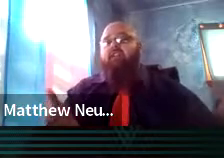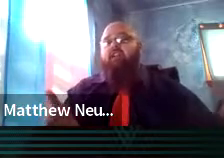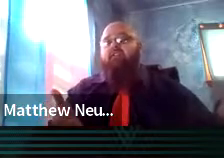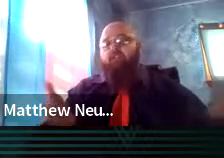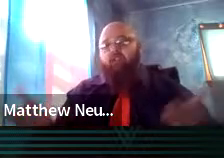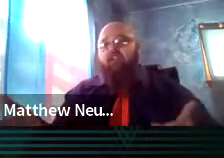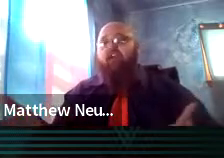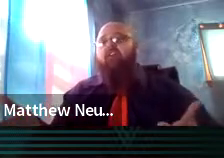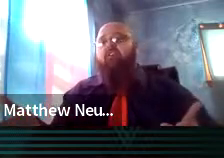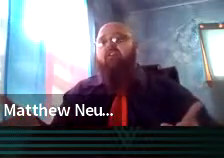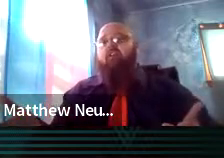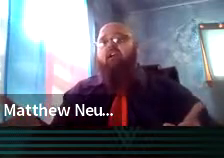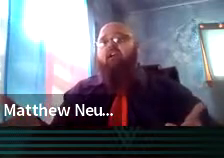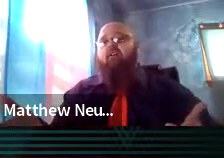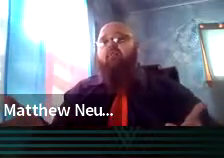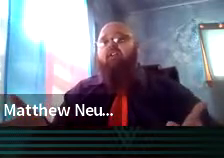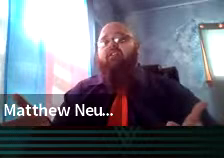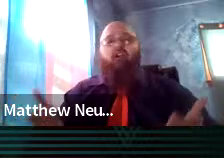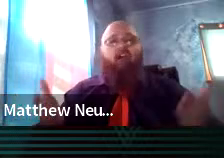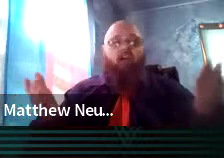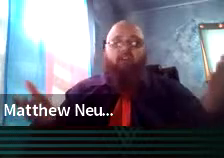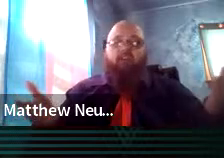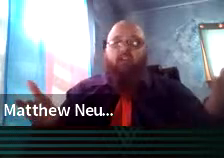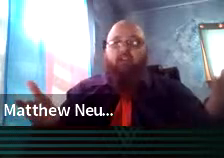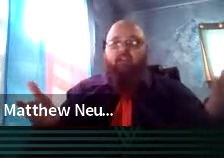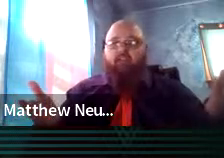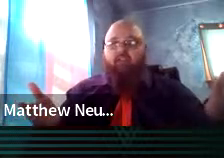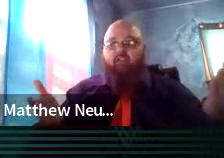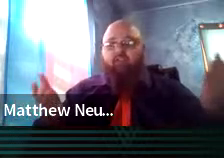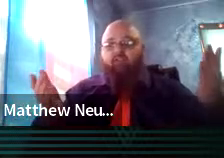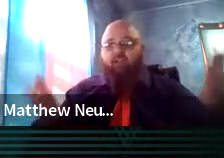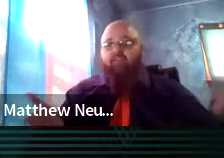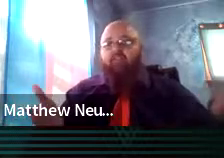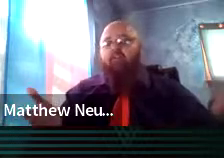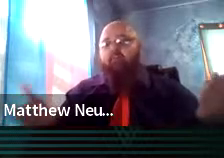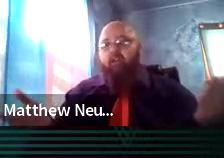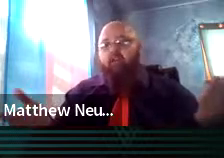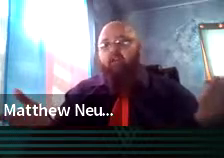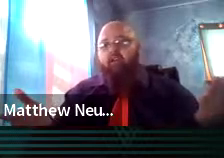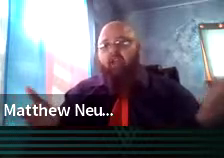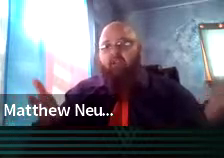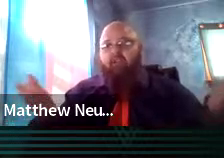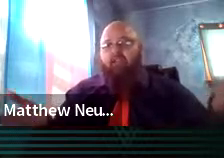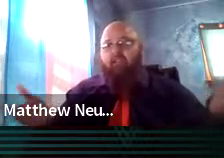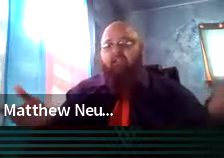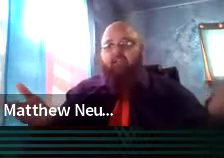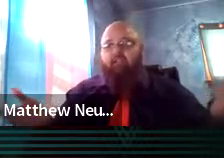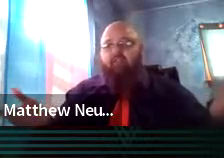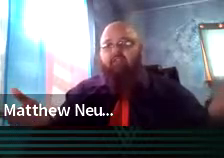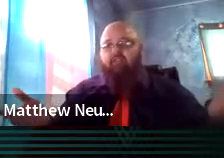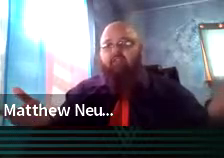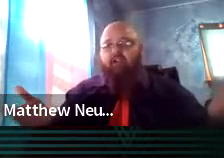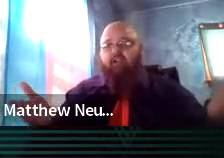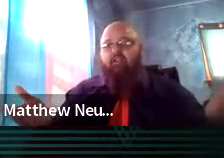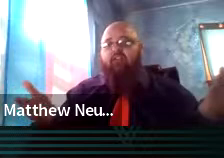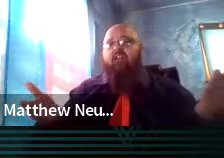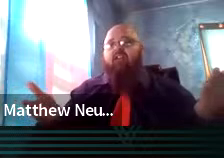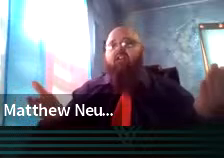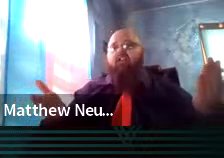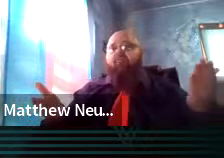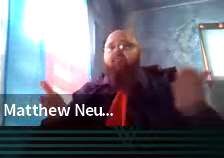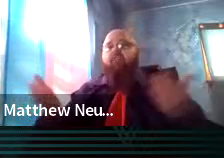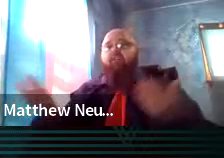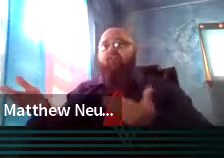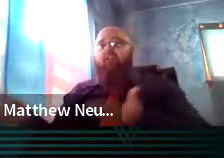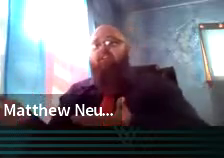tactic. Have sex, you're going to die. And so I always thought that if you found somebody to marry, you'd have to get tested for